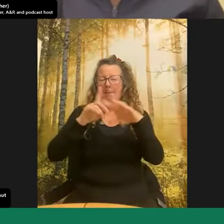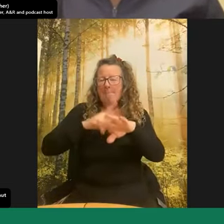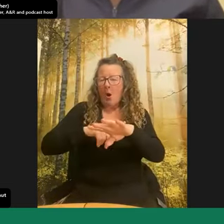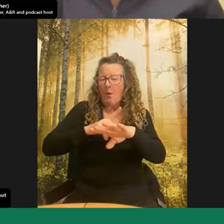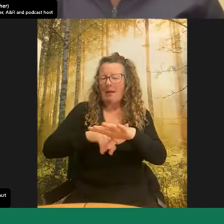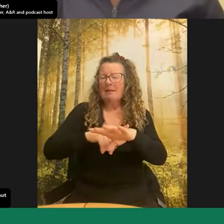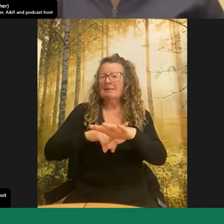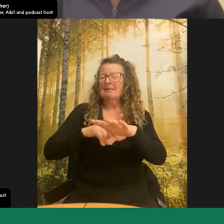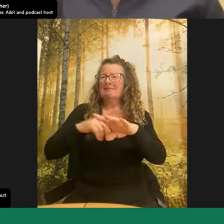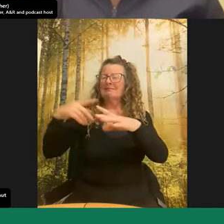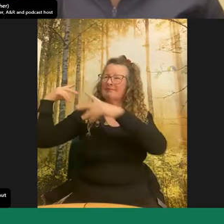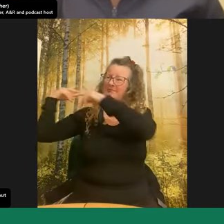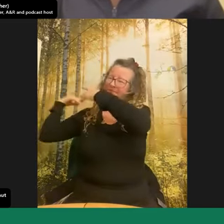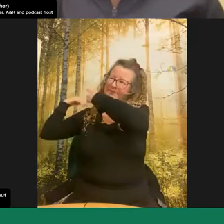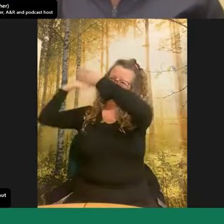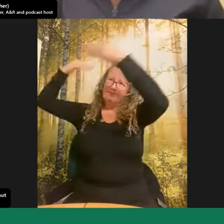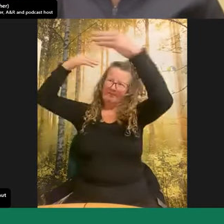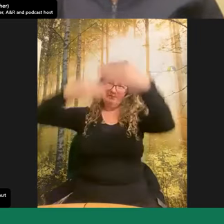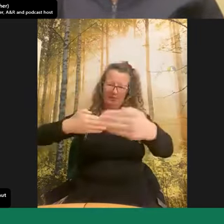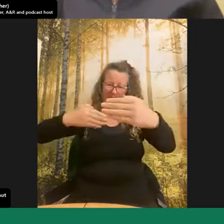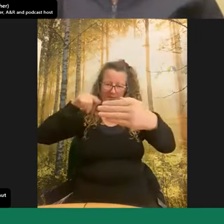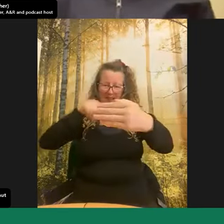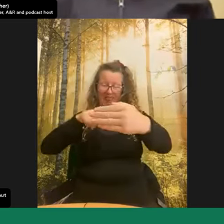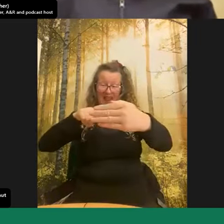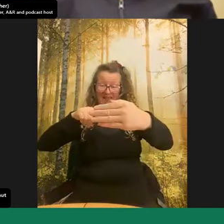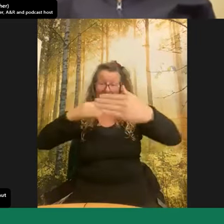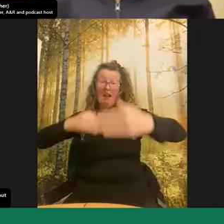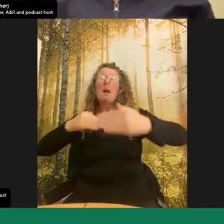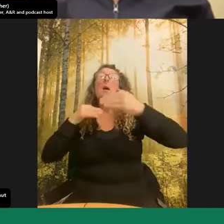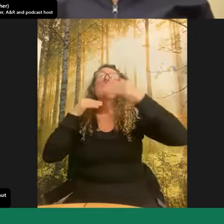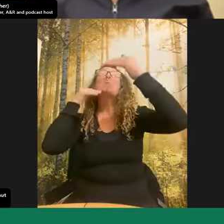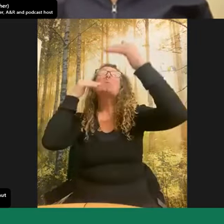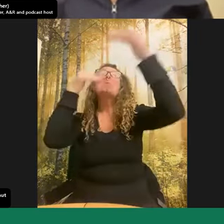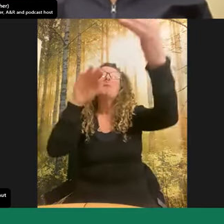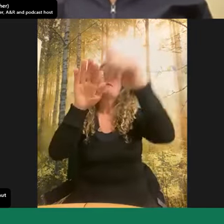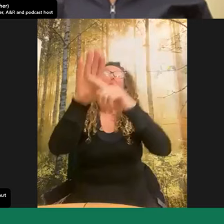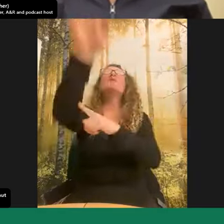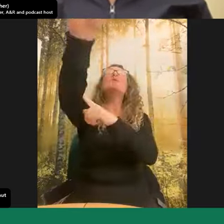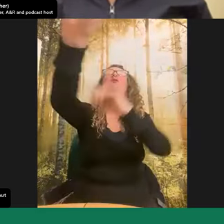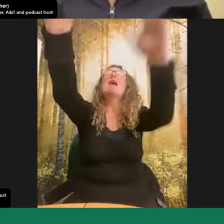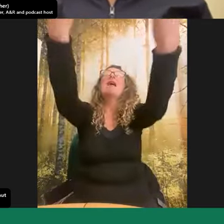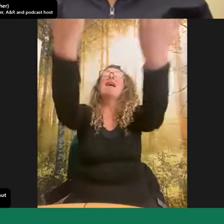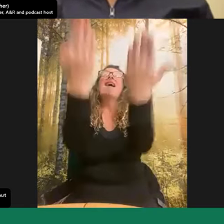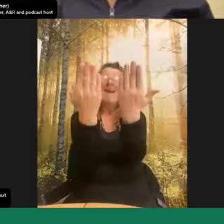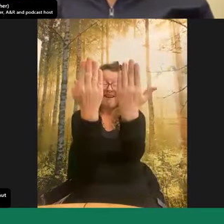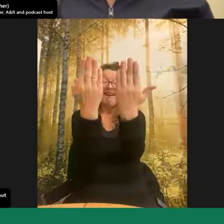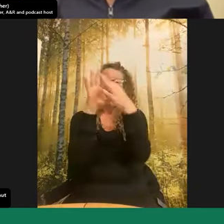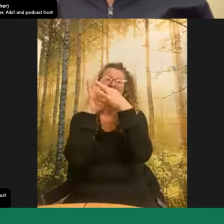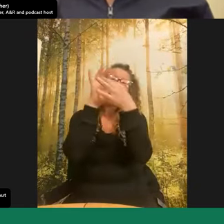kind of taking it into the future. You know, I think the work, being able to present the work on this sort of, you know,